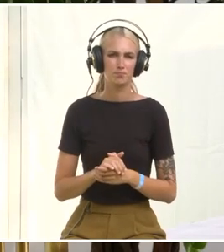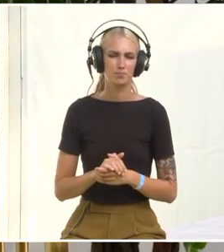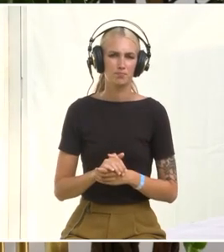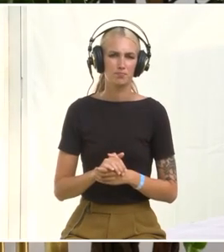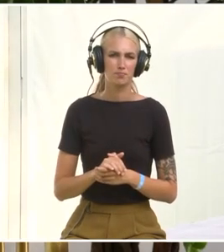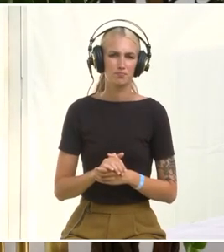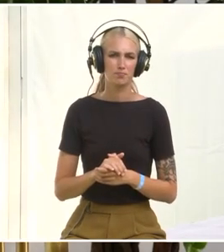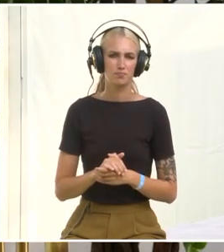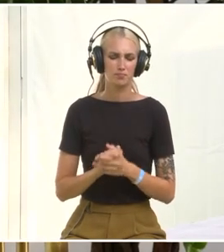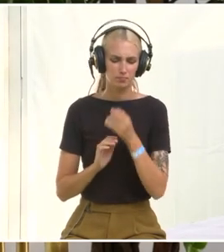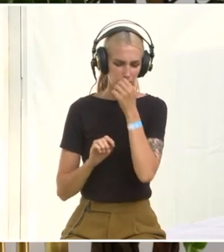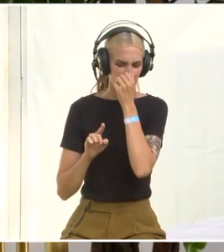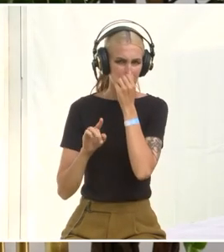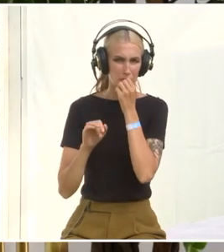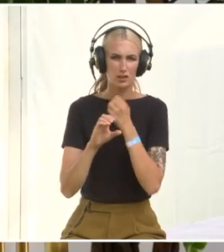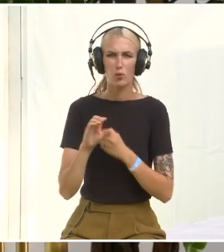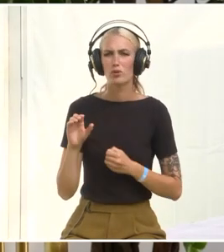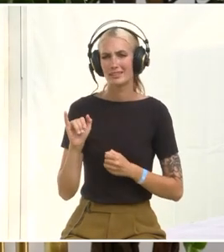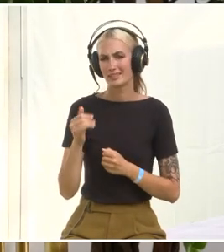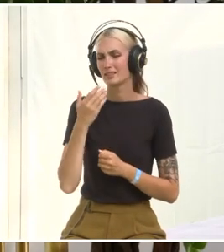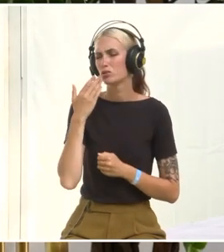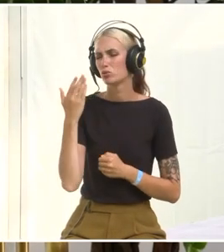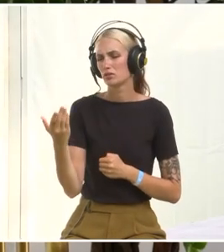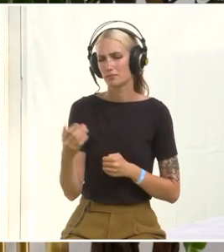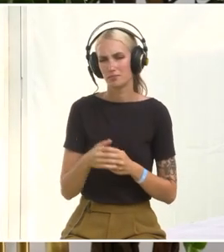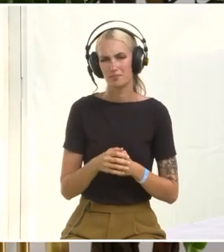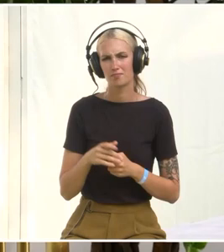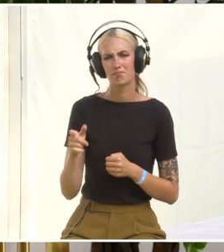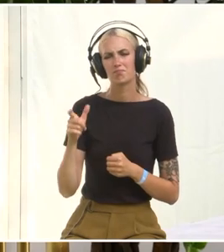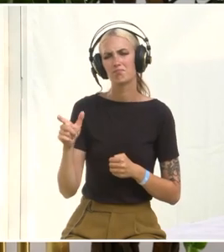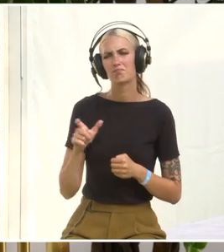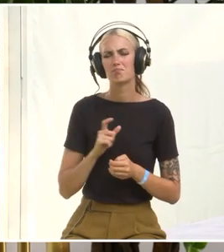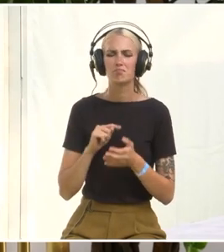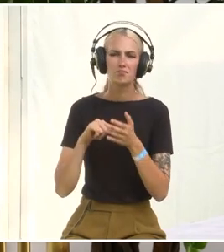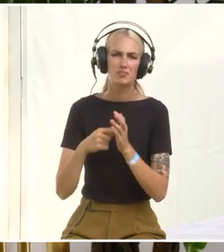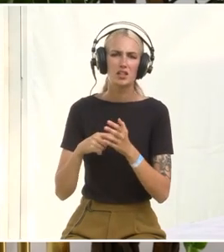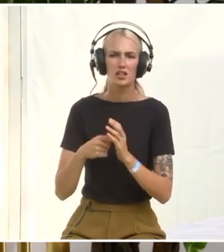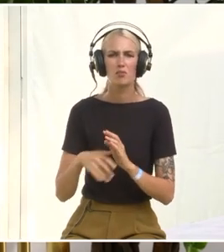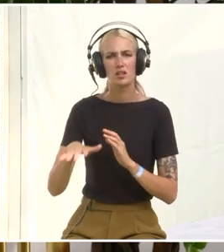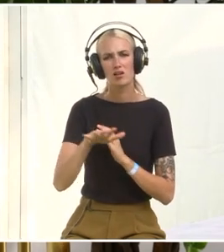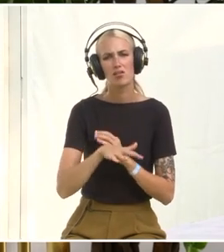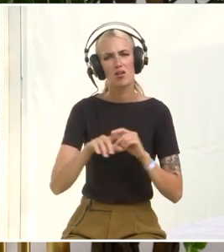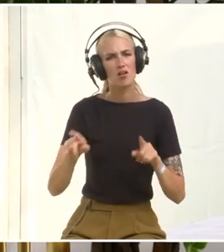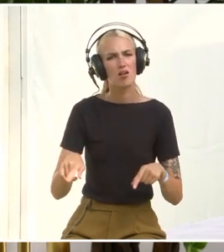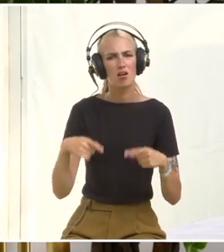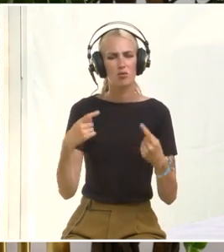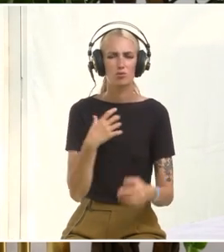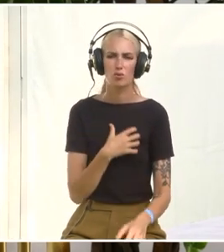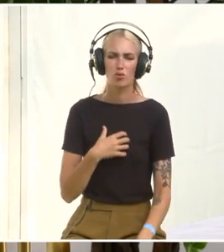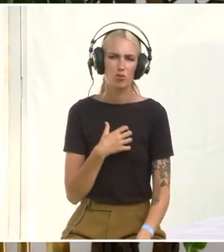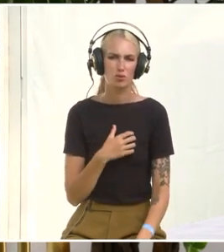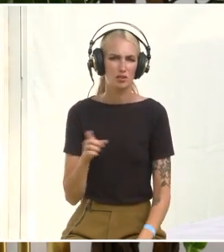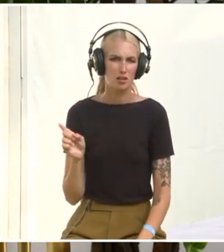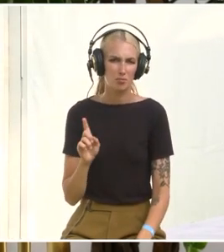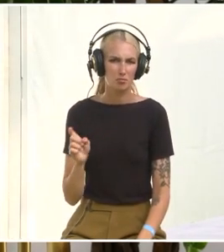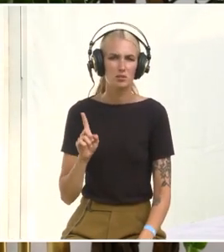question to you, Jussi, that I mean, you summarized some of the key factors of regional development. But if you summarize